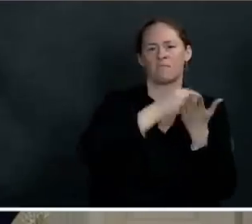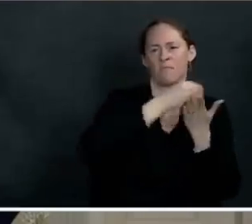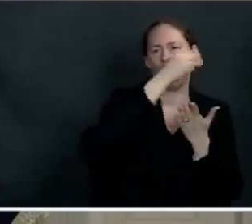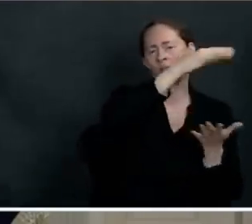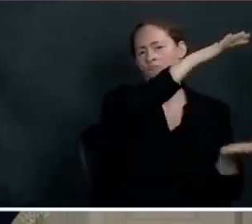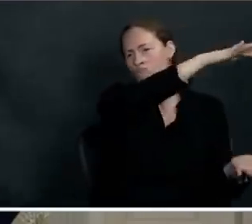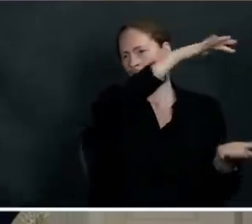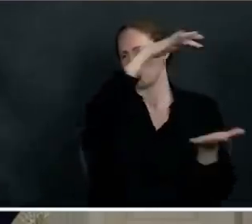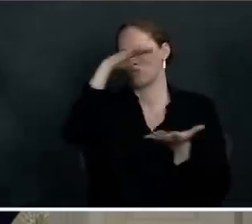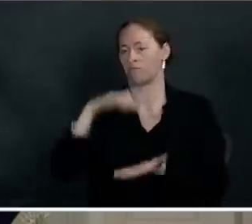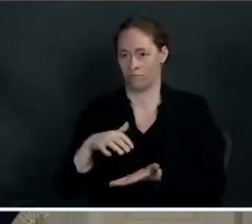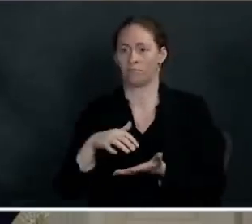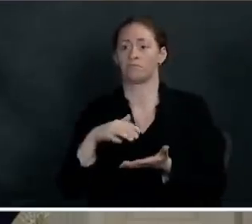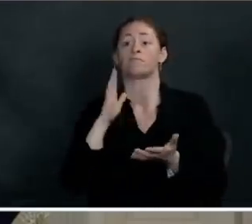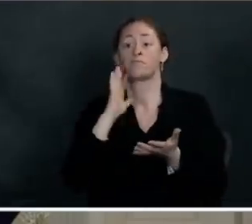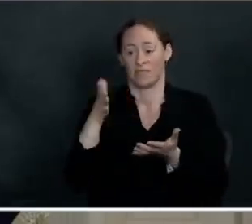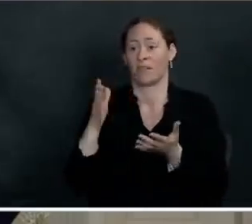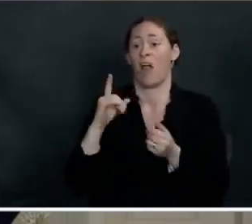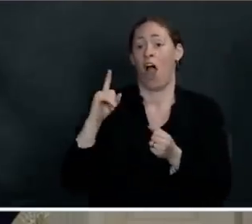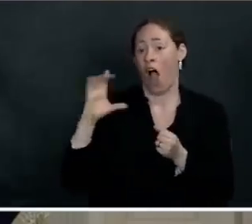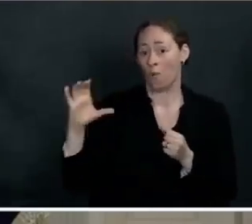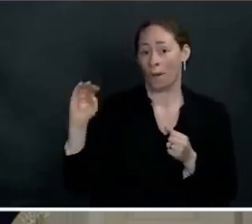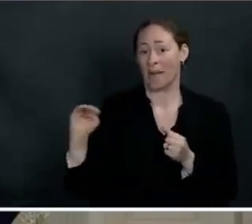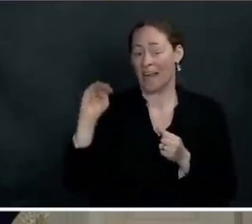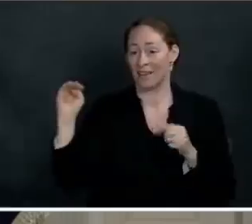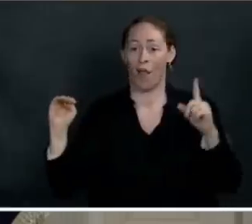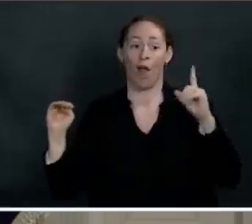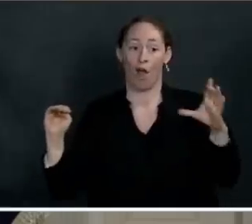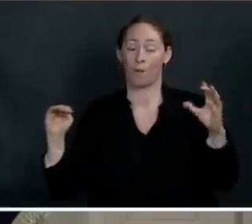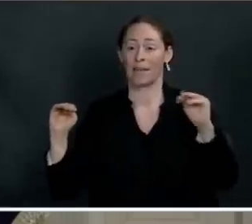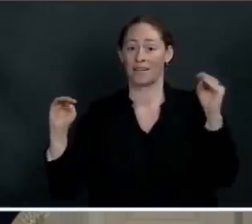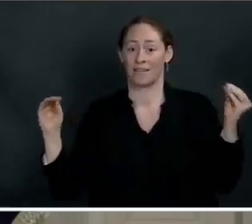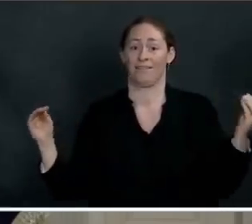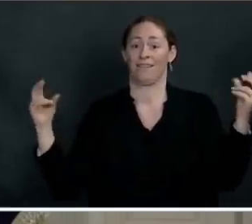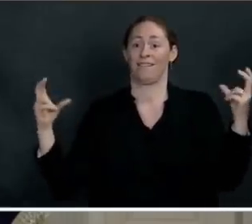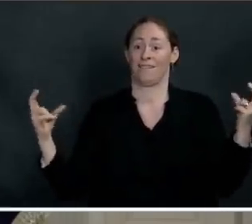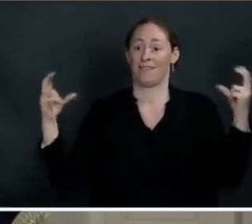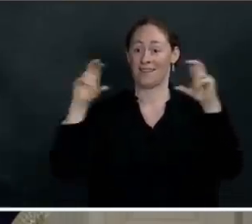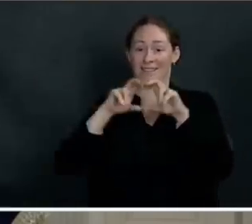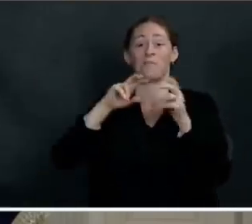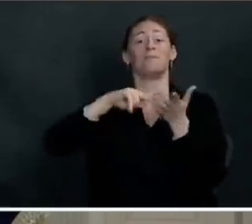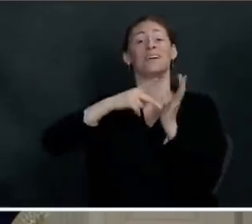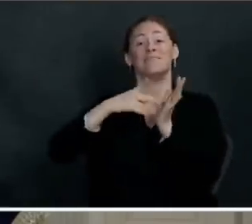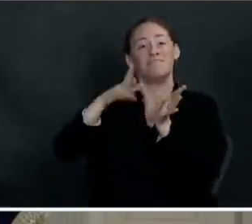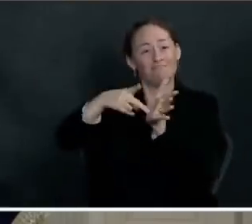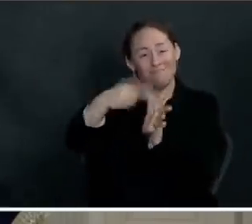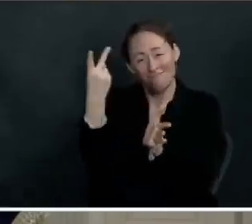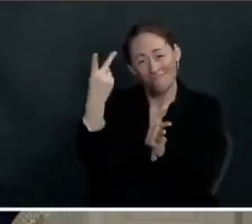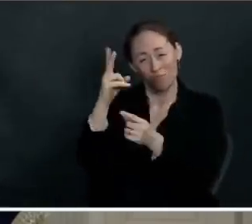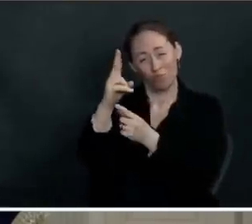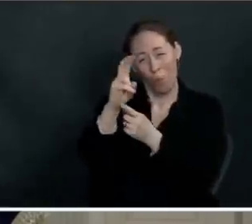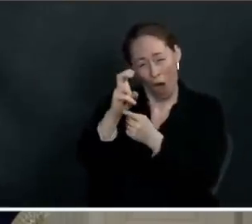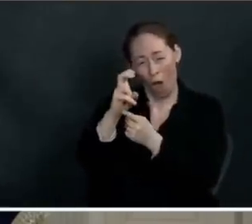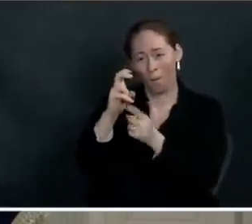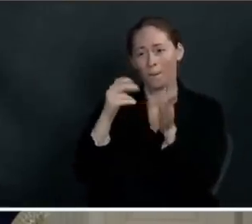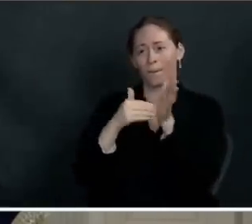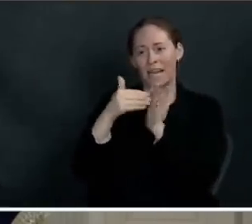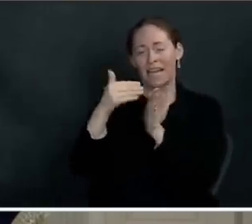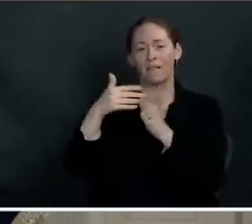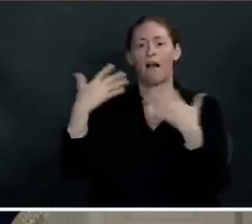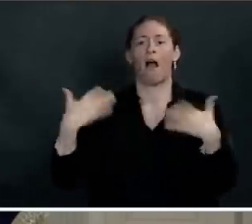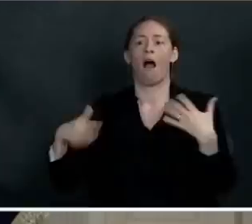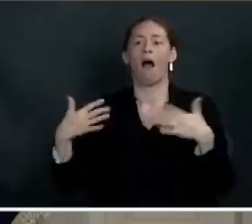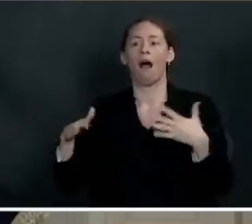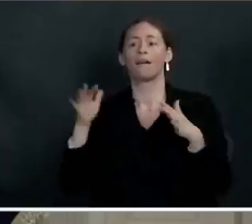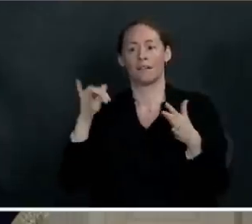million more doses of Moderna. 200 million more doses than the federal government had previously secured. Not in hand yet, but